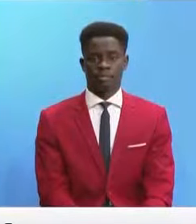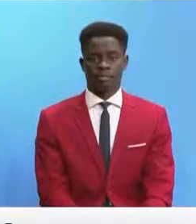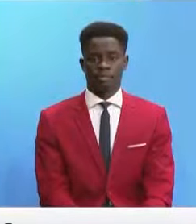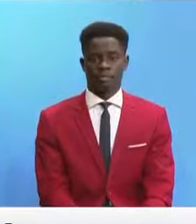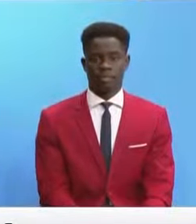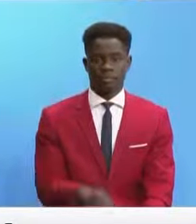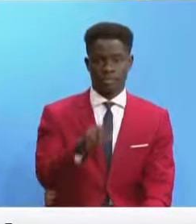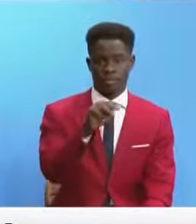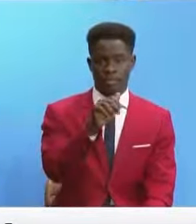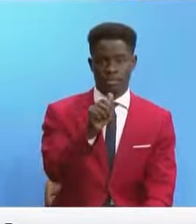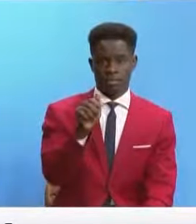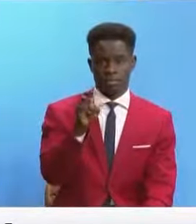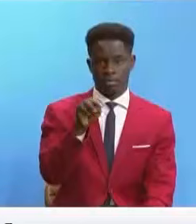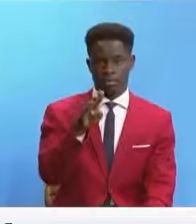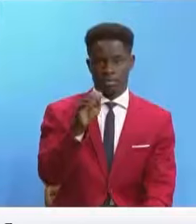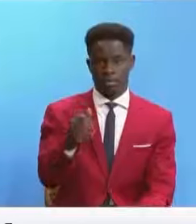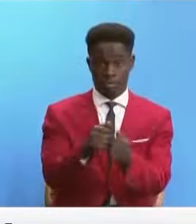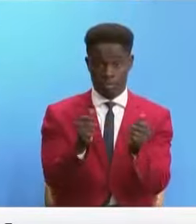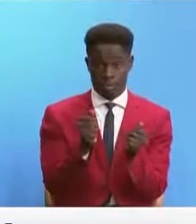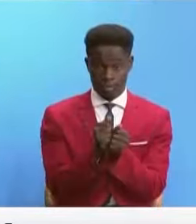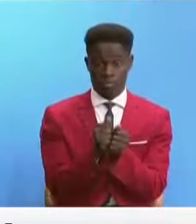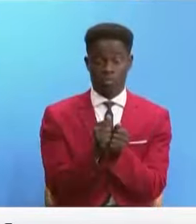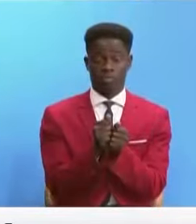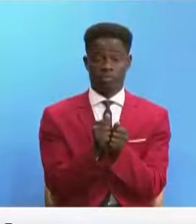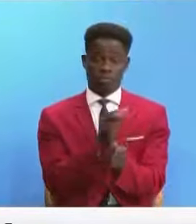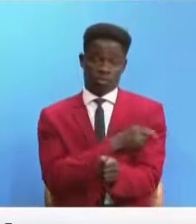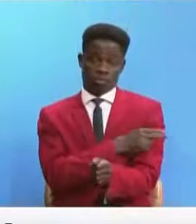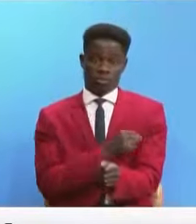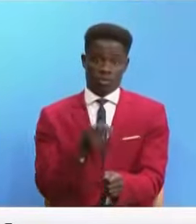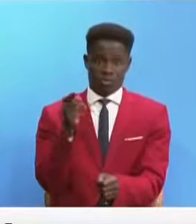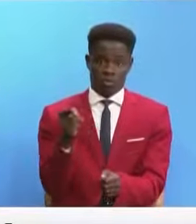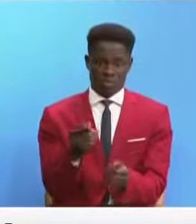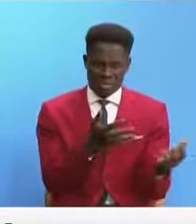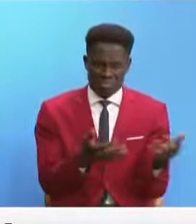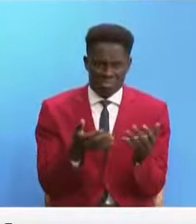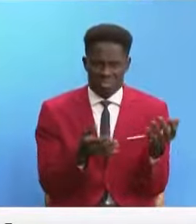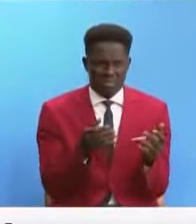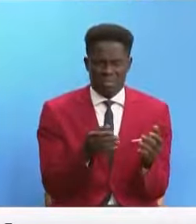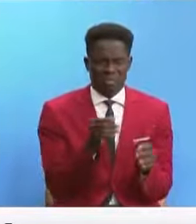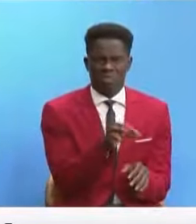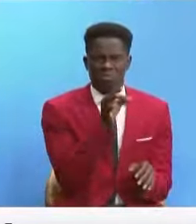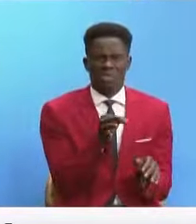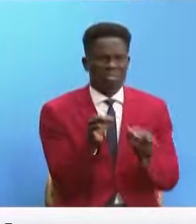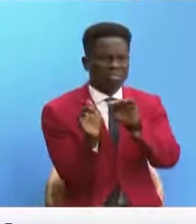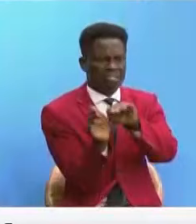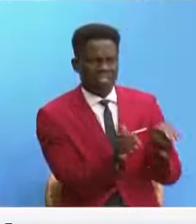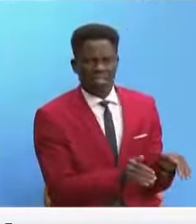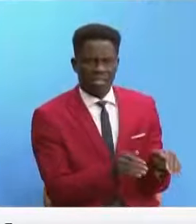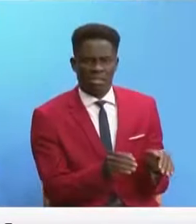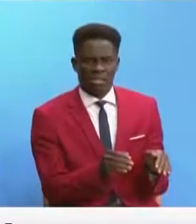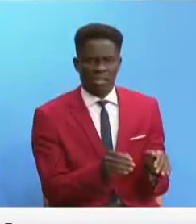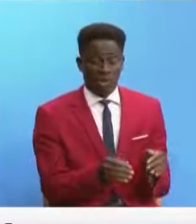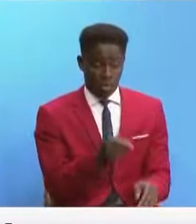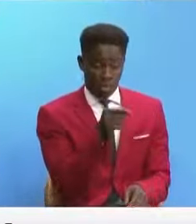Mamba General Hospital in Sinazongwe District is holding a baby that was abandoned and buried in the sand by the